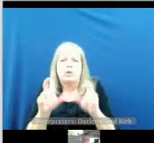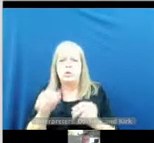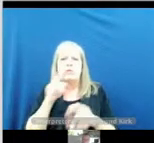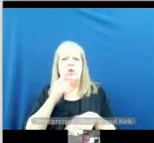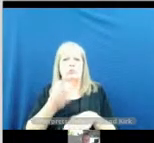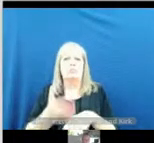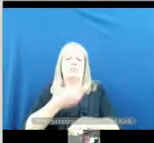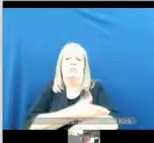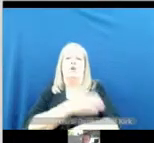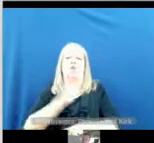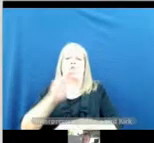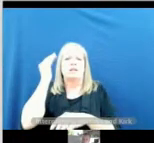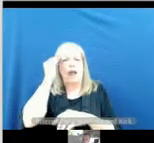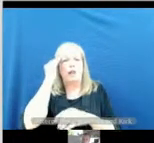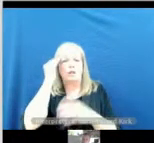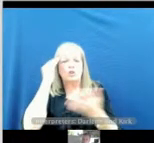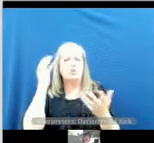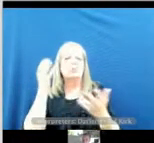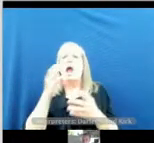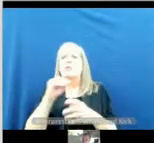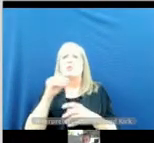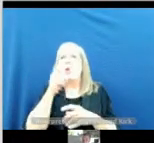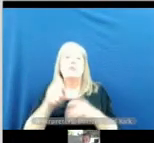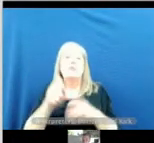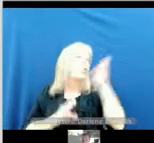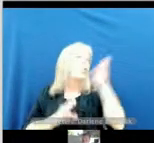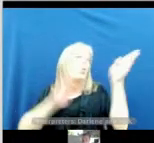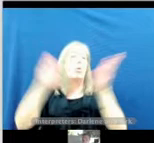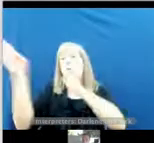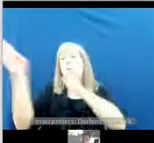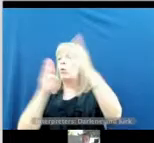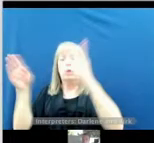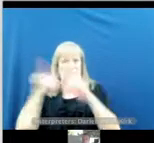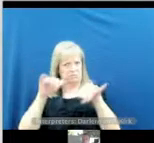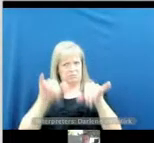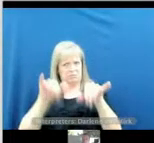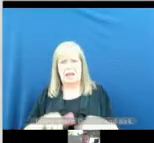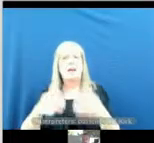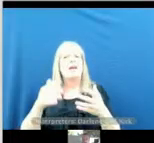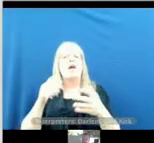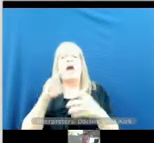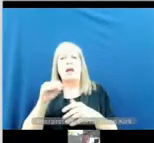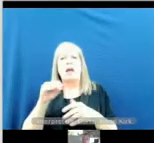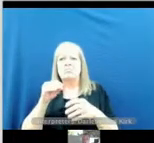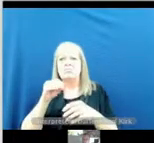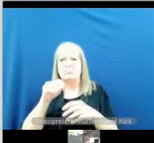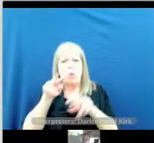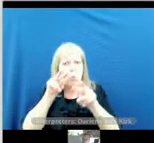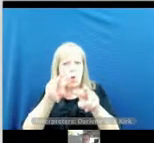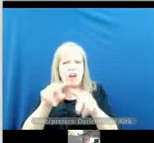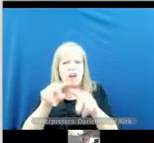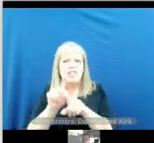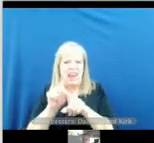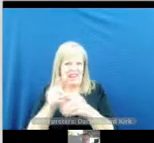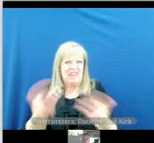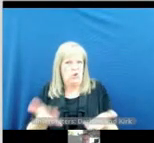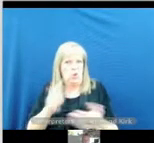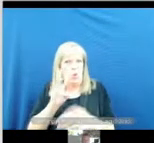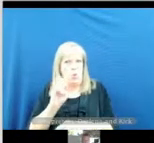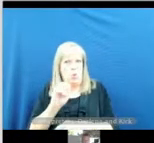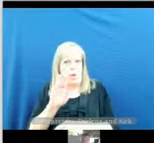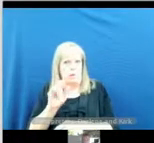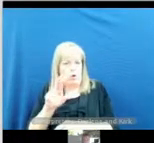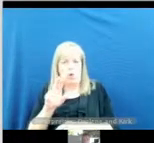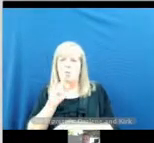own office. You don't have to go anywhere, just like you're doing right now, sitting on this webinar. There are a whole host of webinars that are offered for